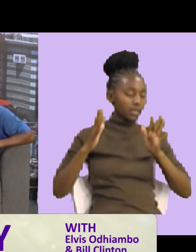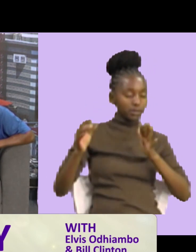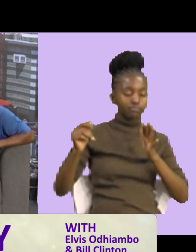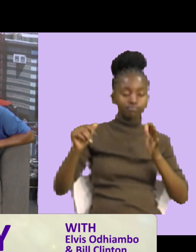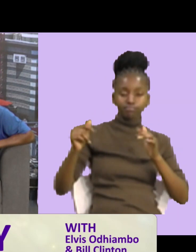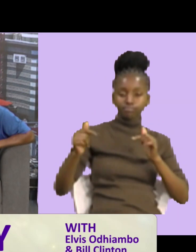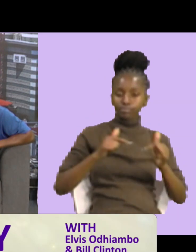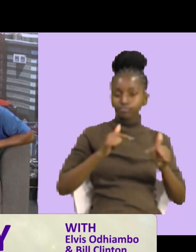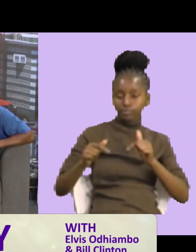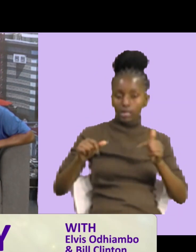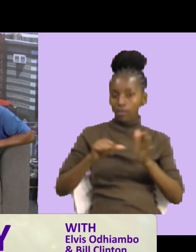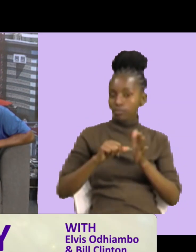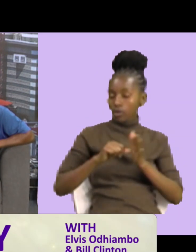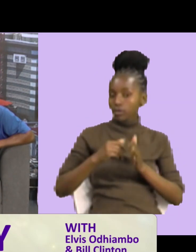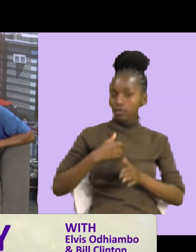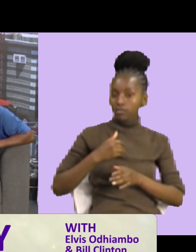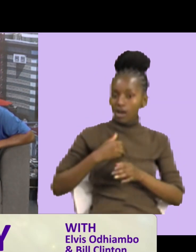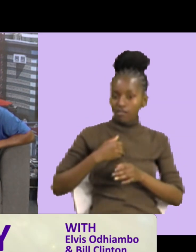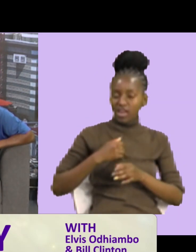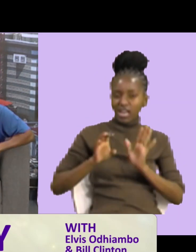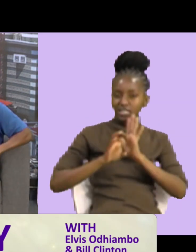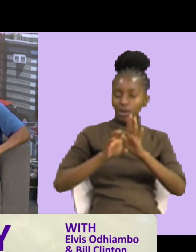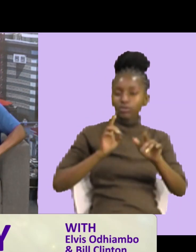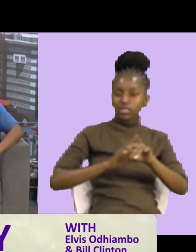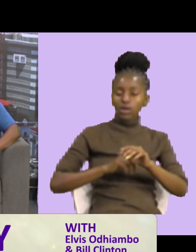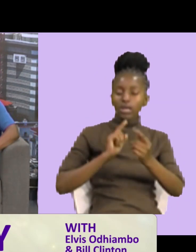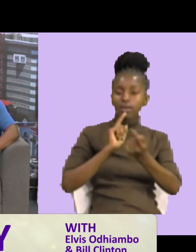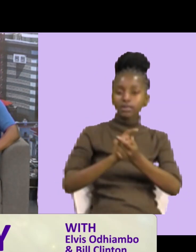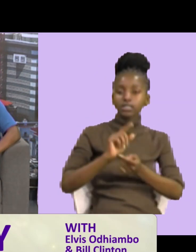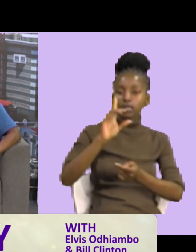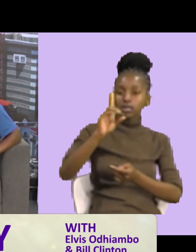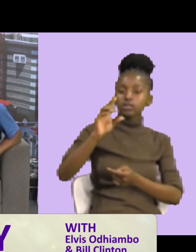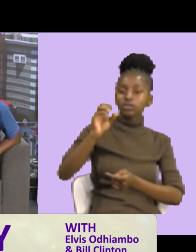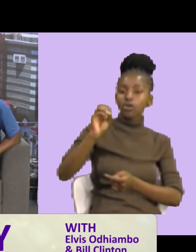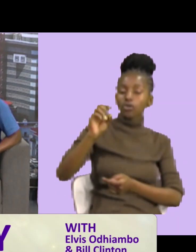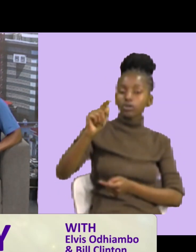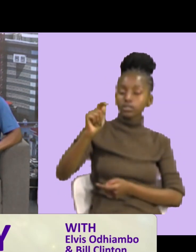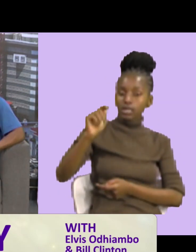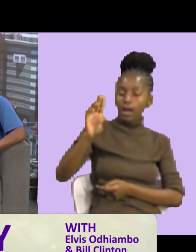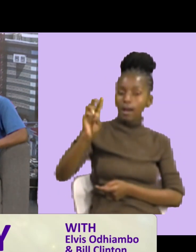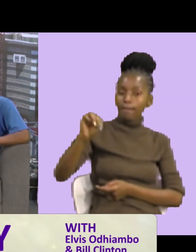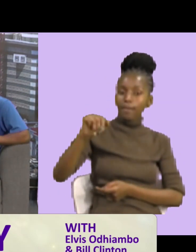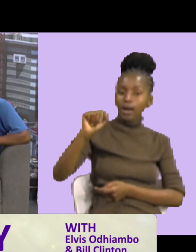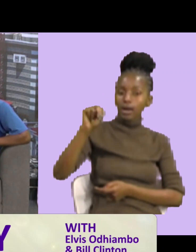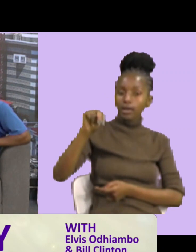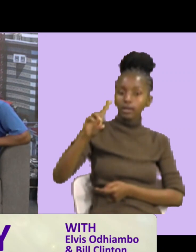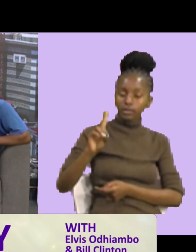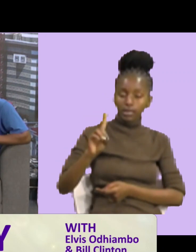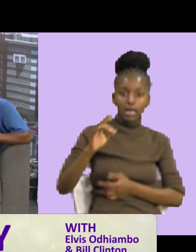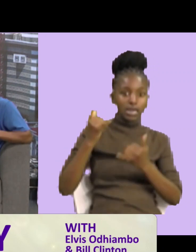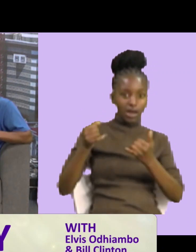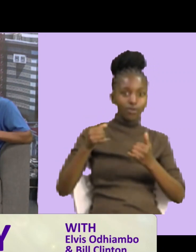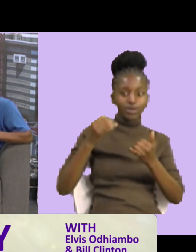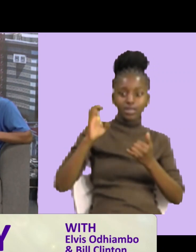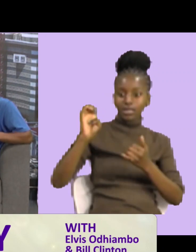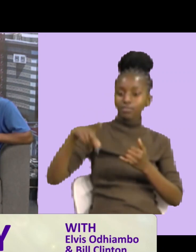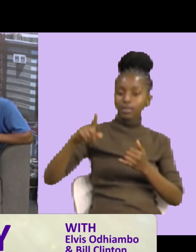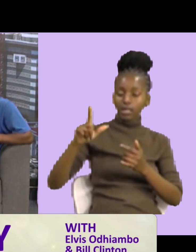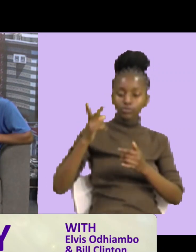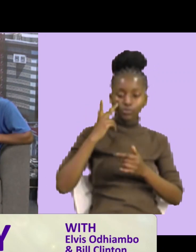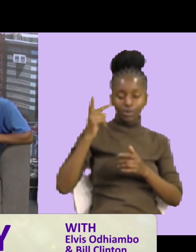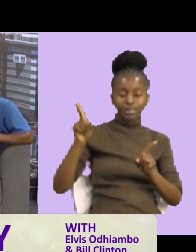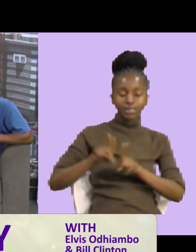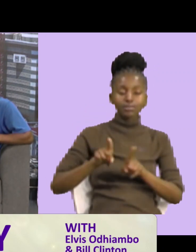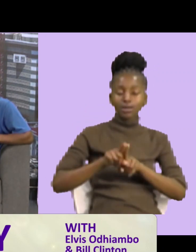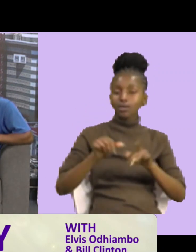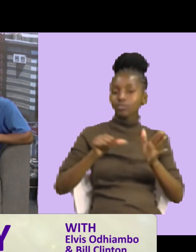wins against a team like Dortmund that is exposing their weaknesses. And right now in the Premier League, we're also seeing the same. Newcastle,